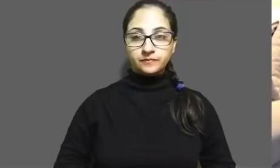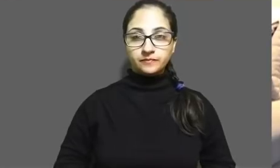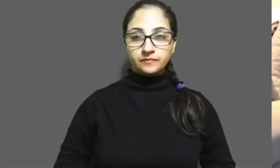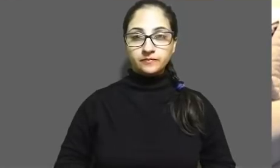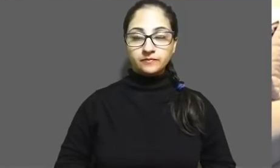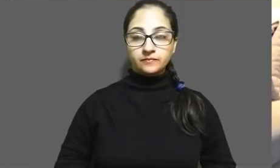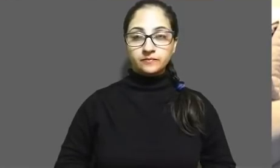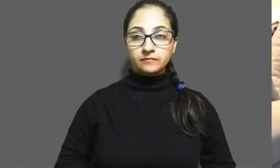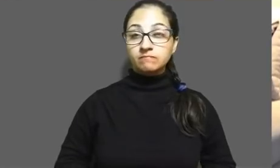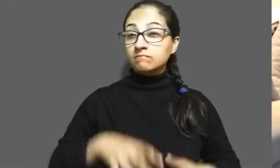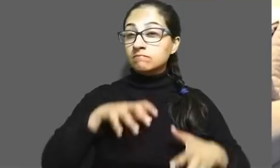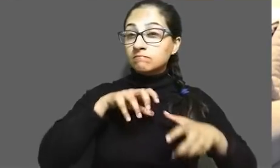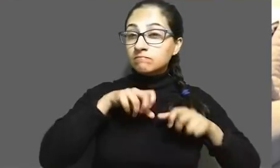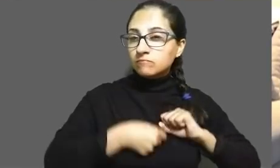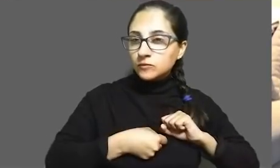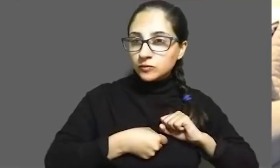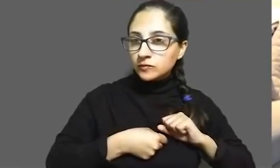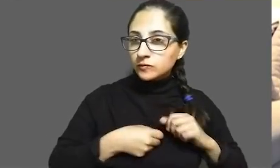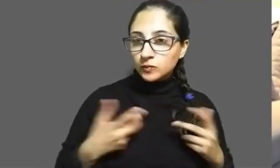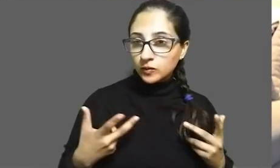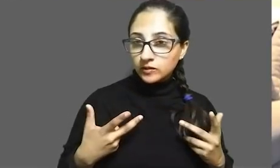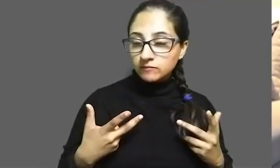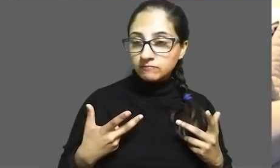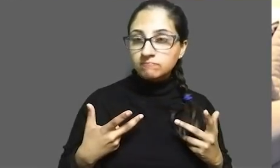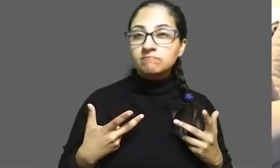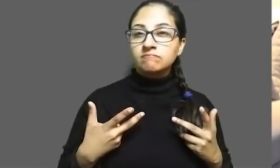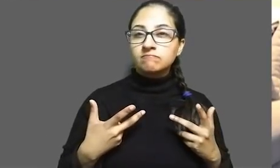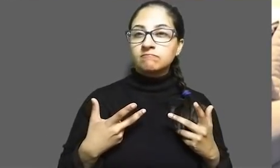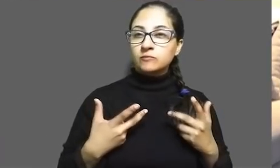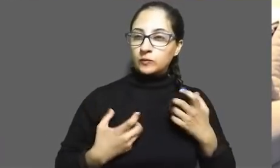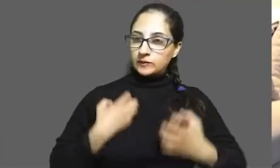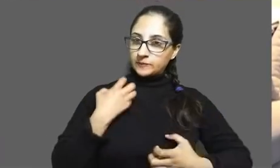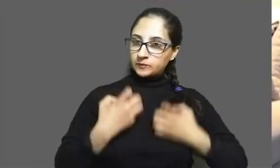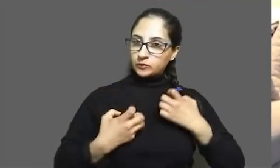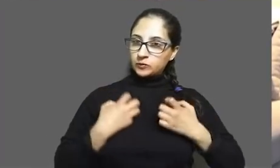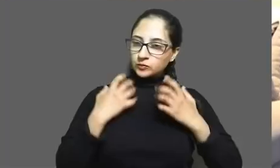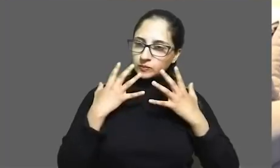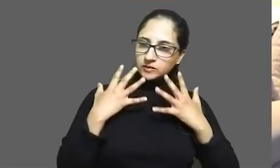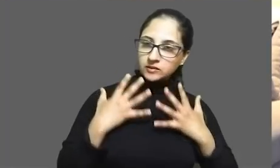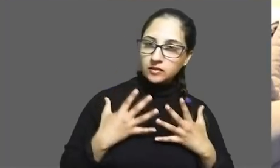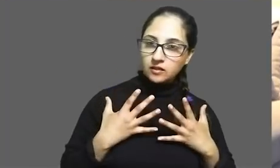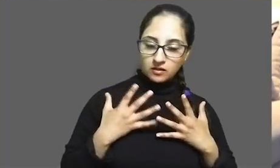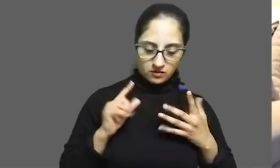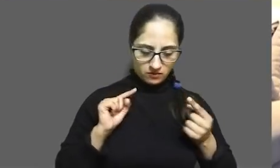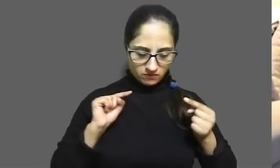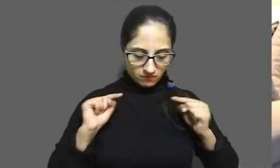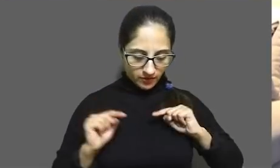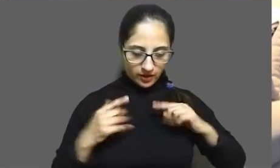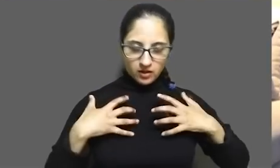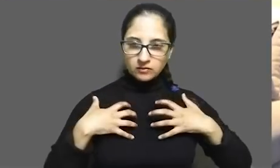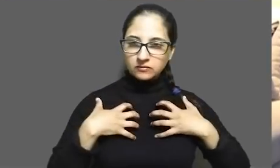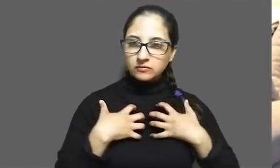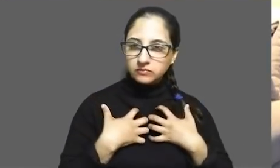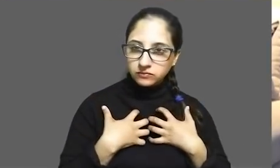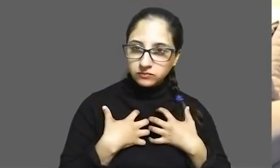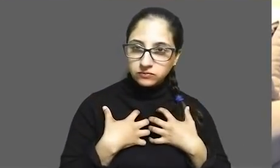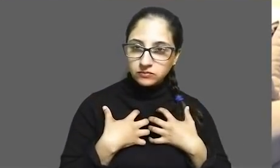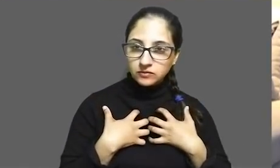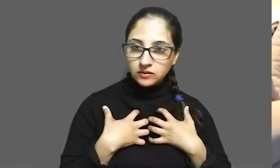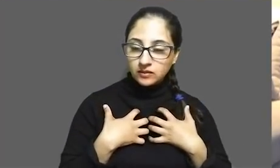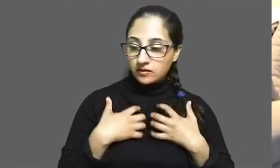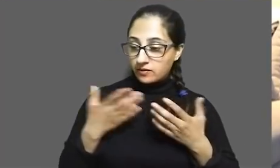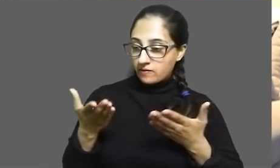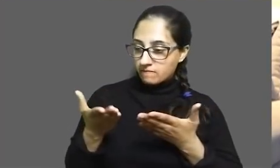may struggle with these losses. A common and normal reaction to experiencing loss